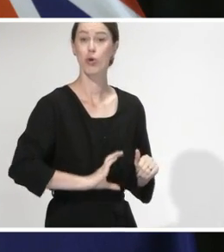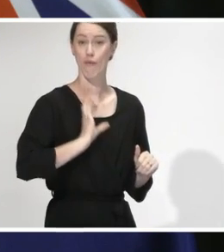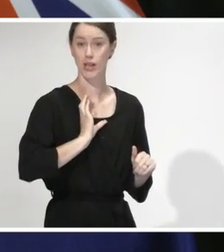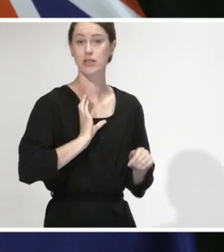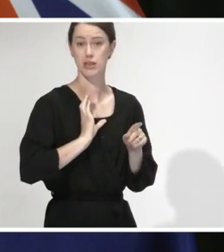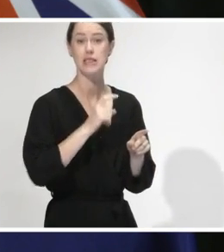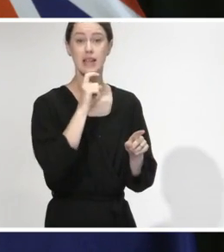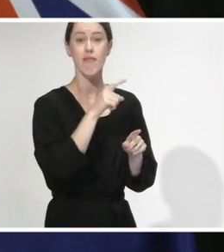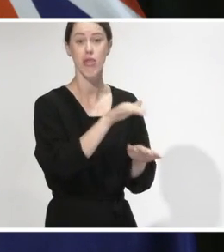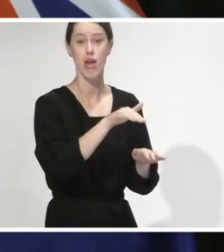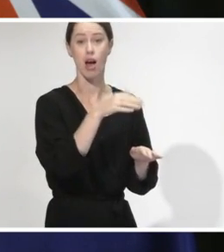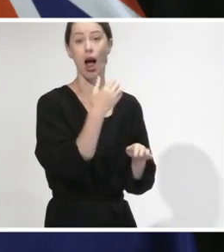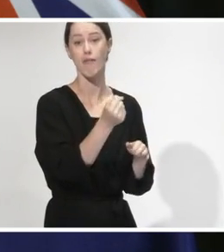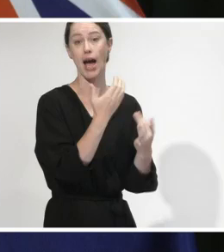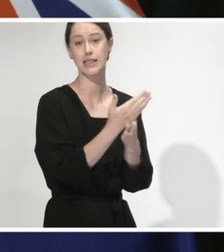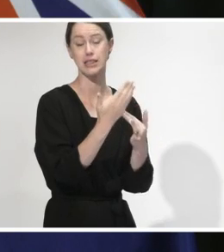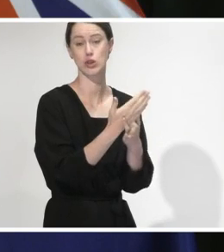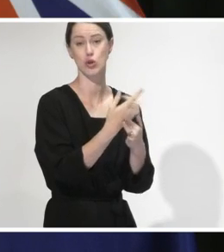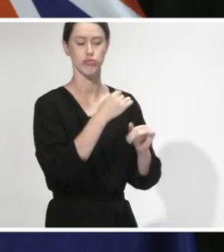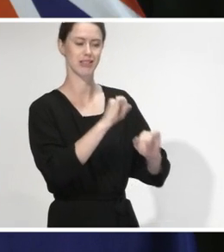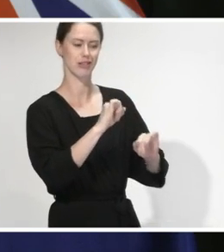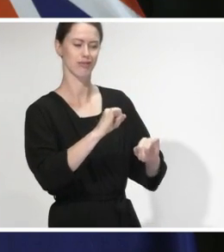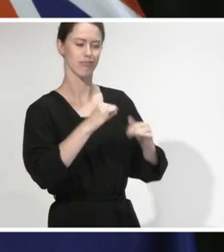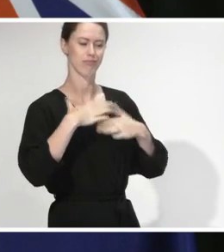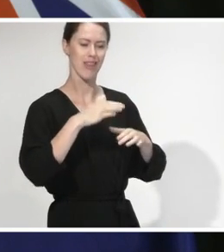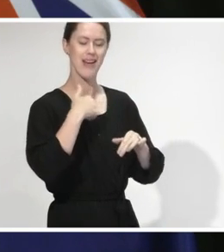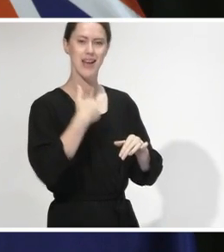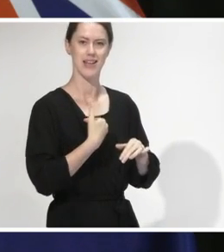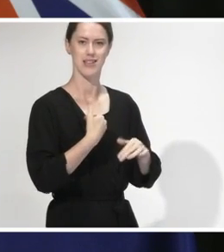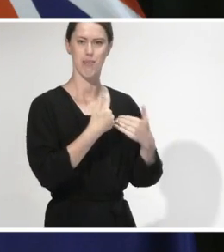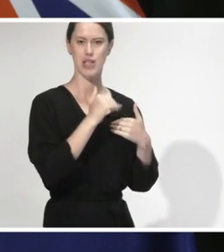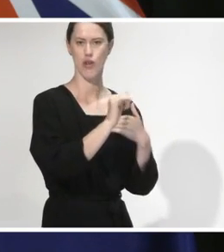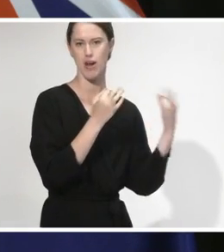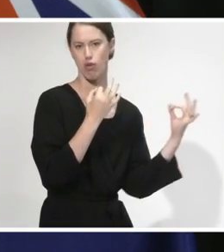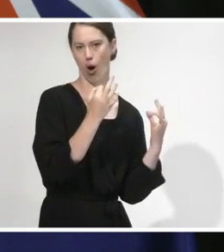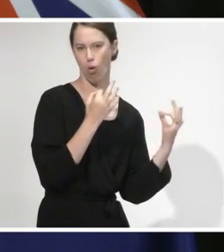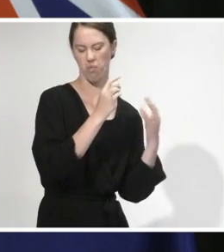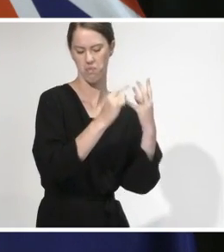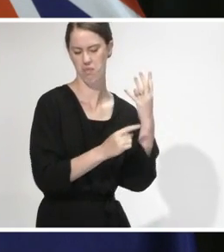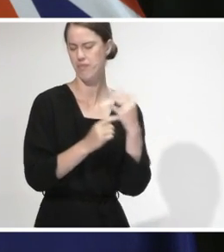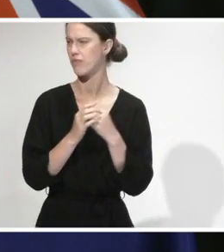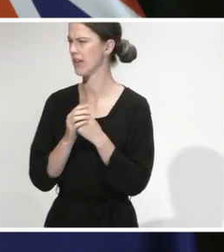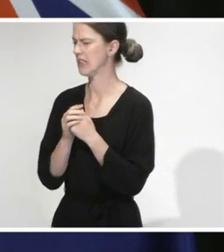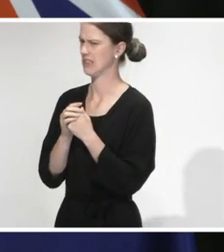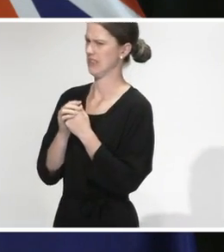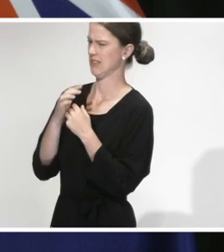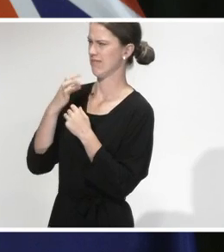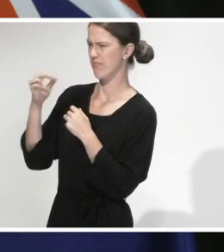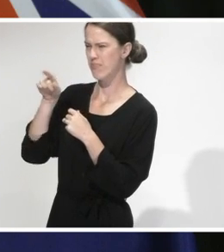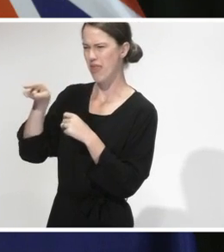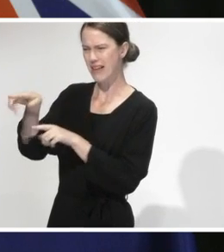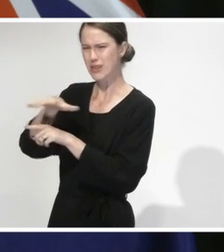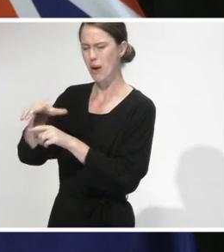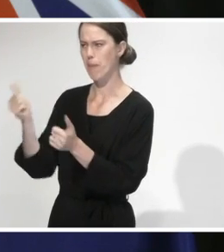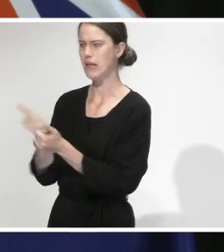the staff there will have access to the PPE they need, depending on the role they're playing. But given that this is where a number of our most vulnerable